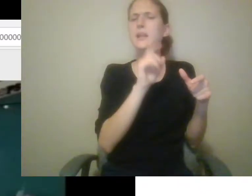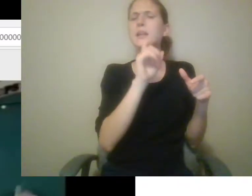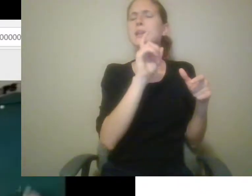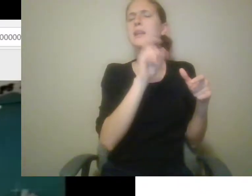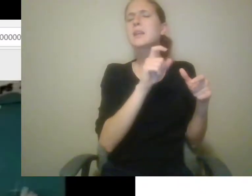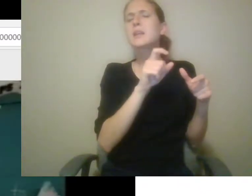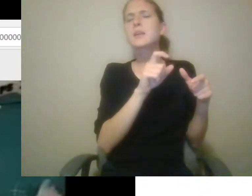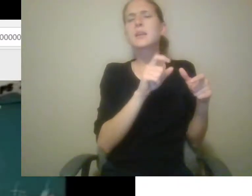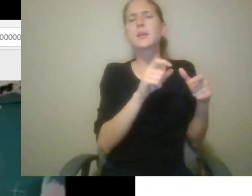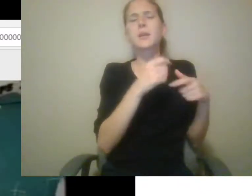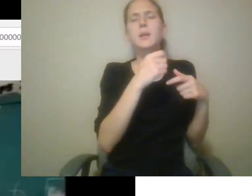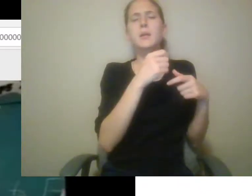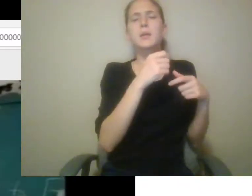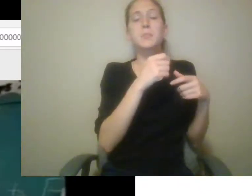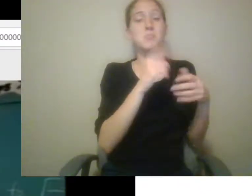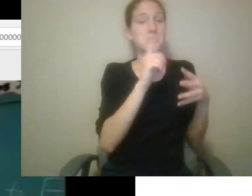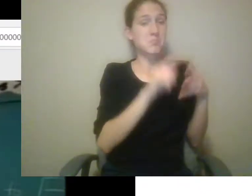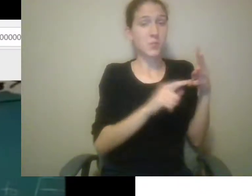to make food.